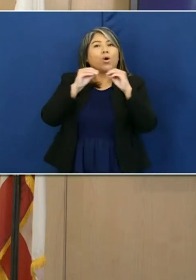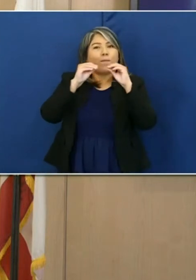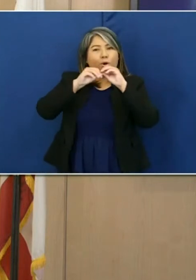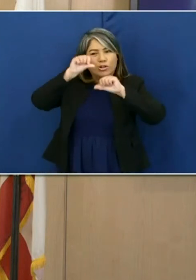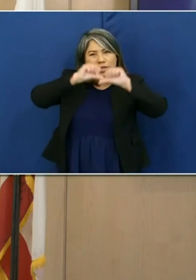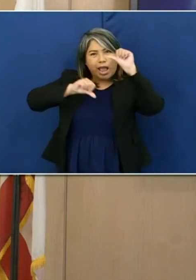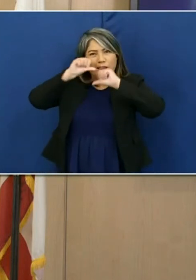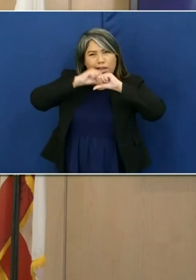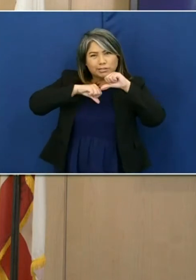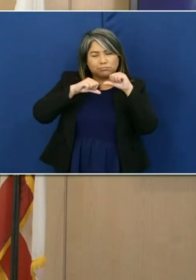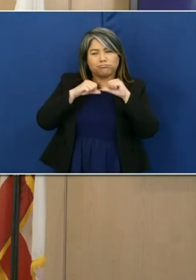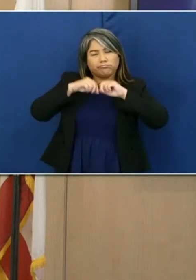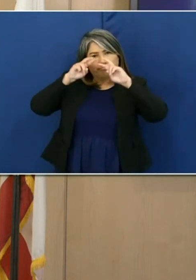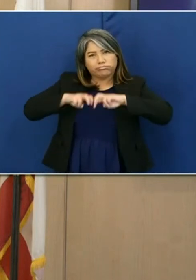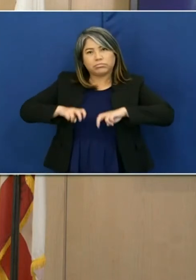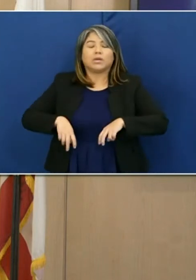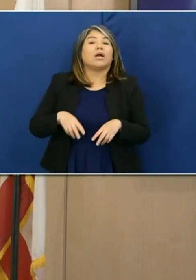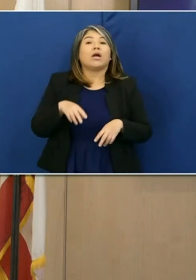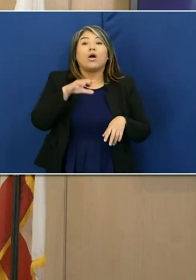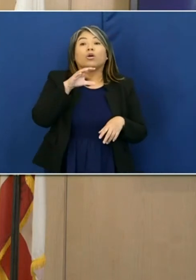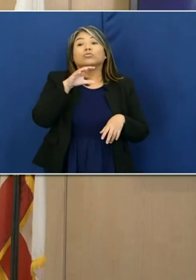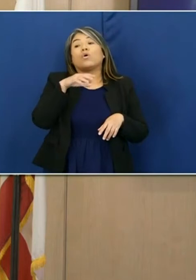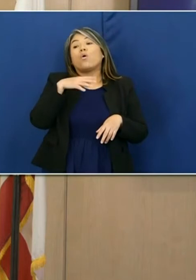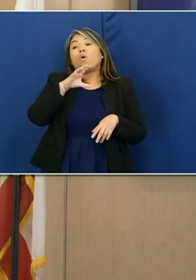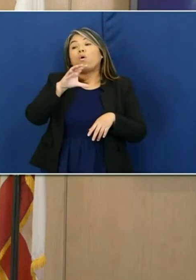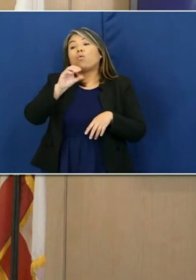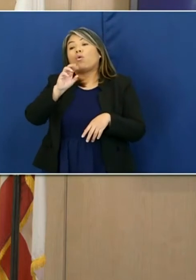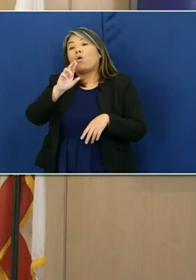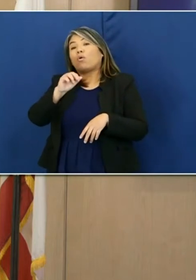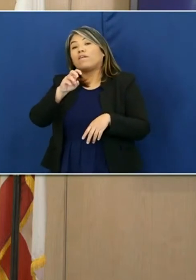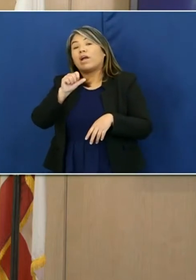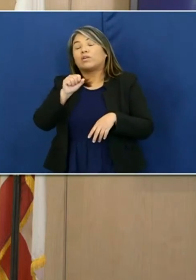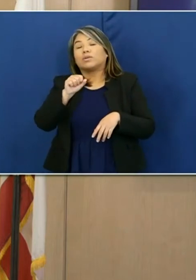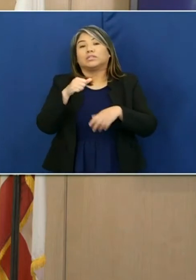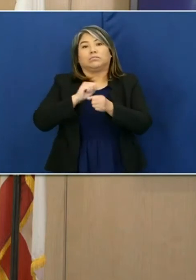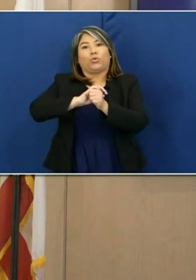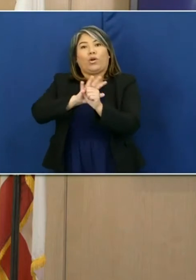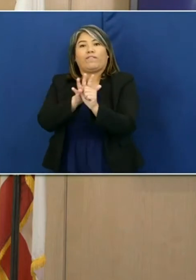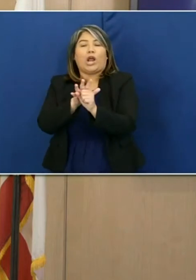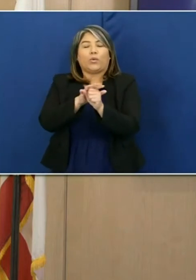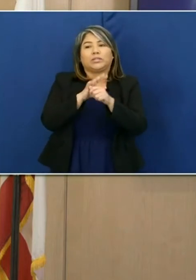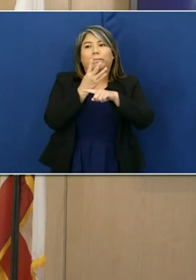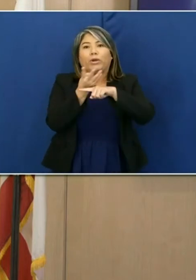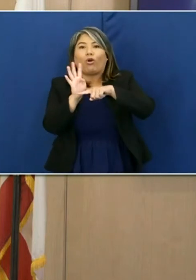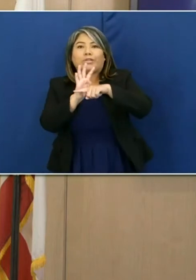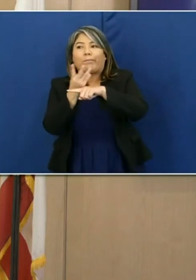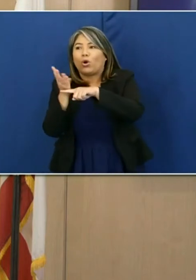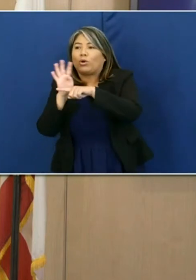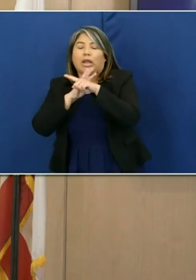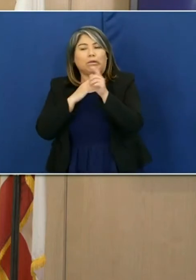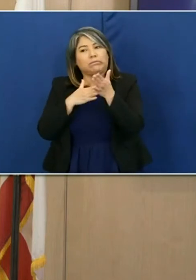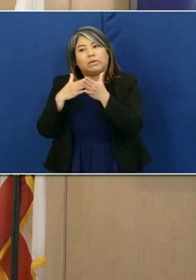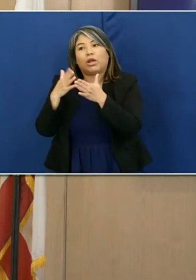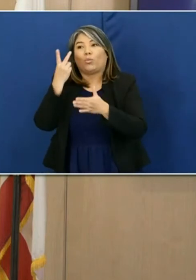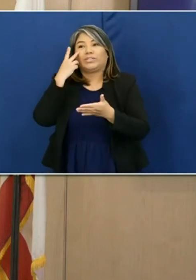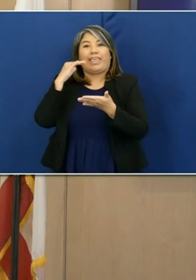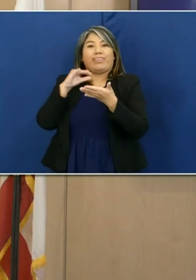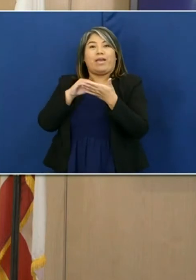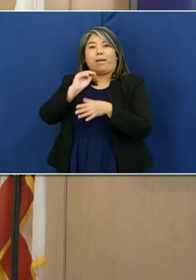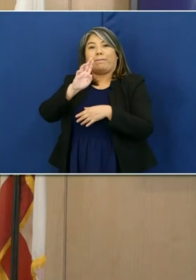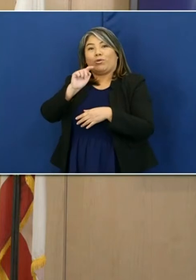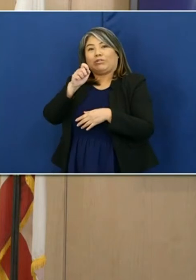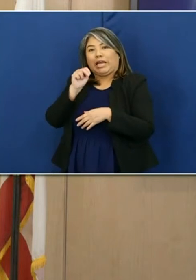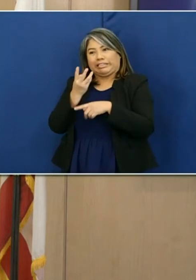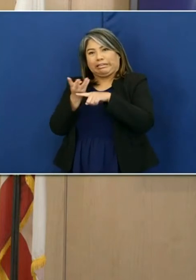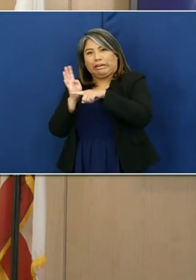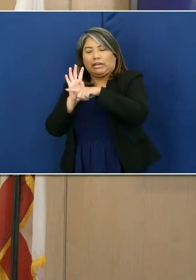Now, coronaviruses mutate all the time. So we have seen many mutations previously, and this is just that continuation